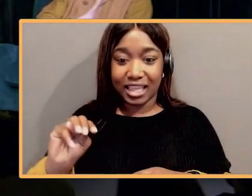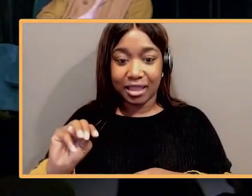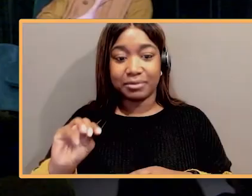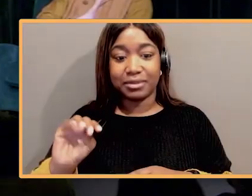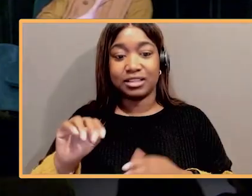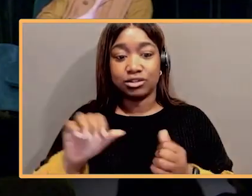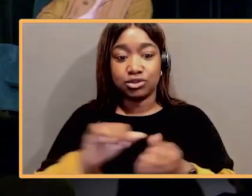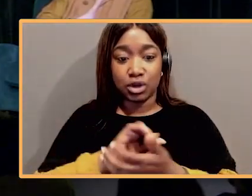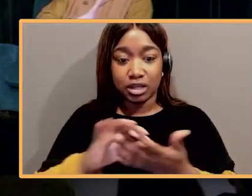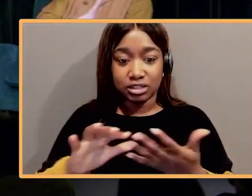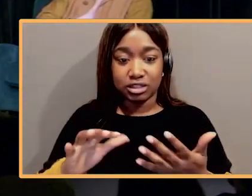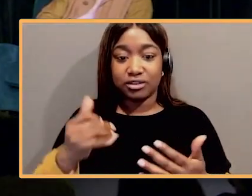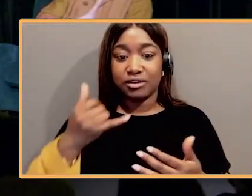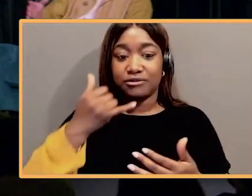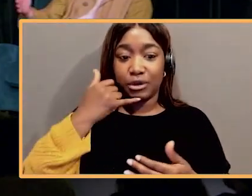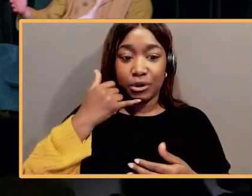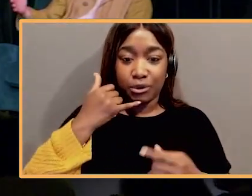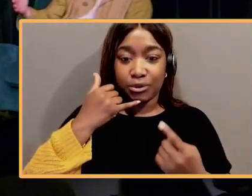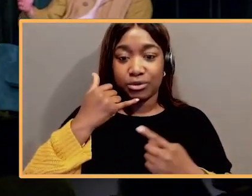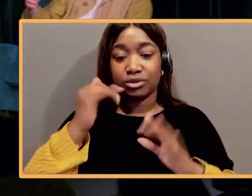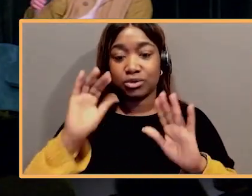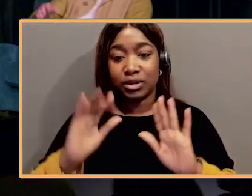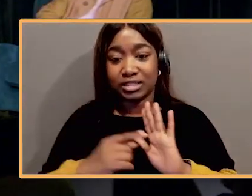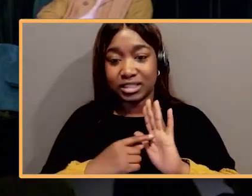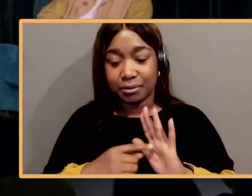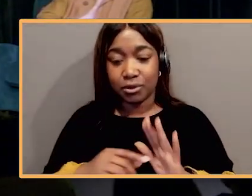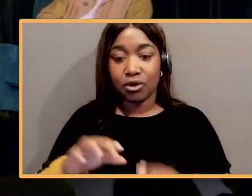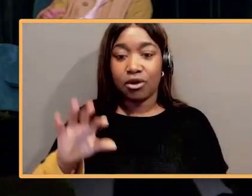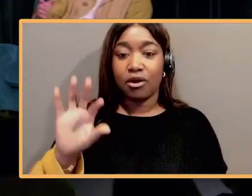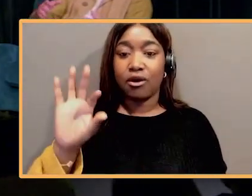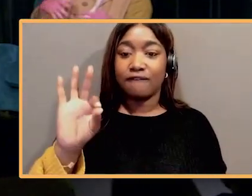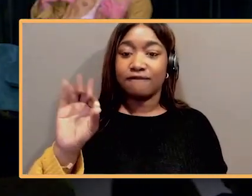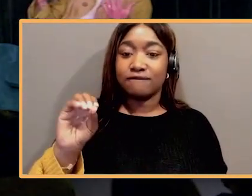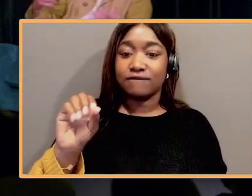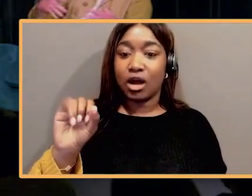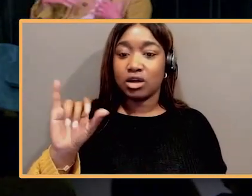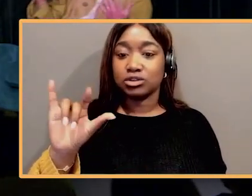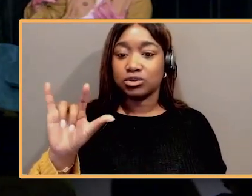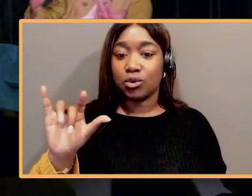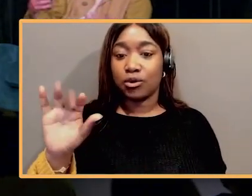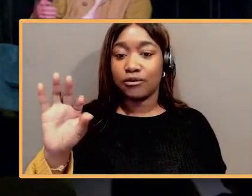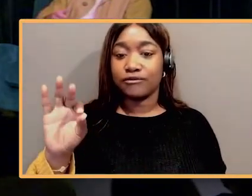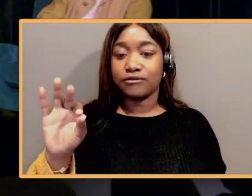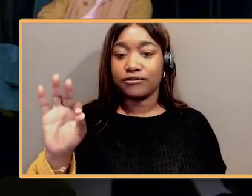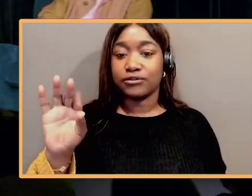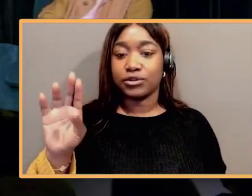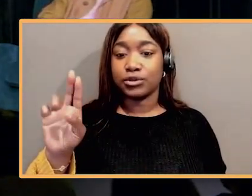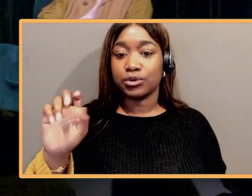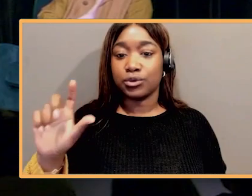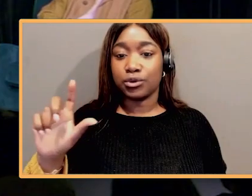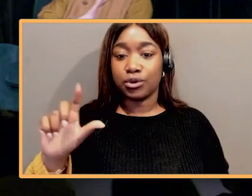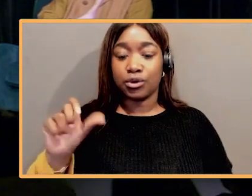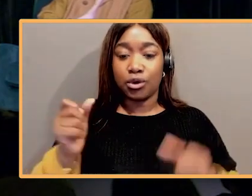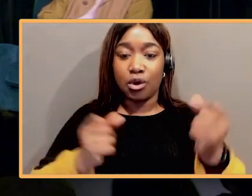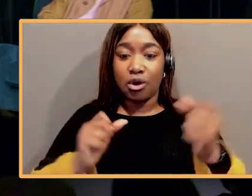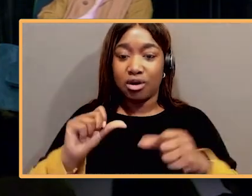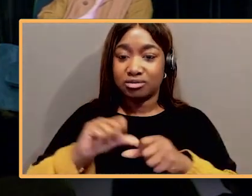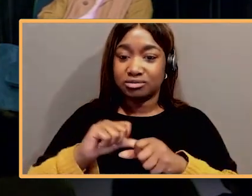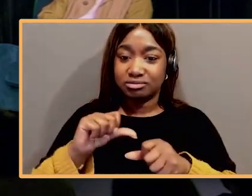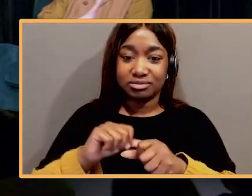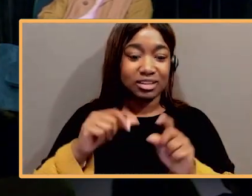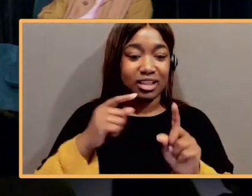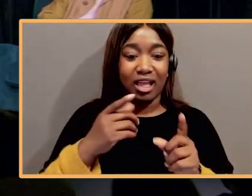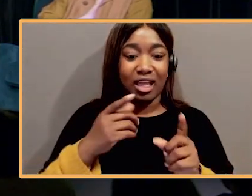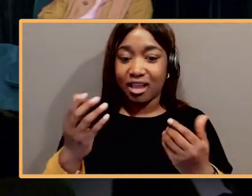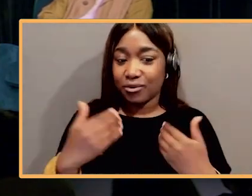example. And I hate Fossil fuel cars. Like, I mean, we participate in all of these things. And I think